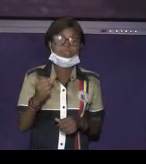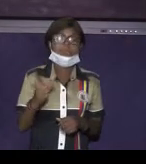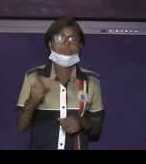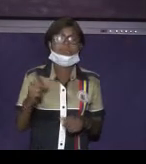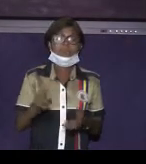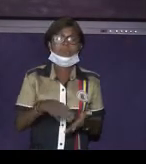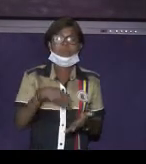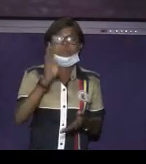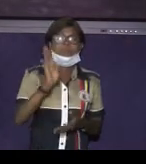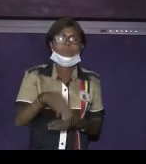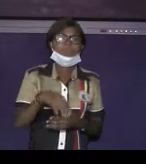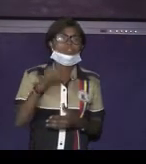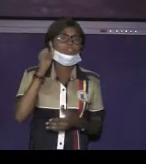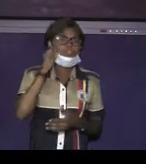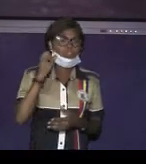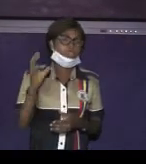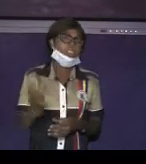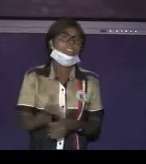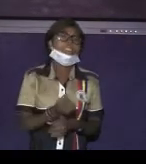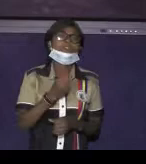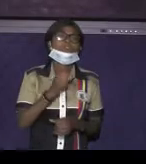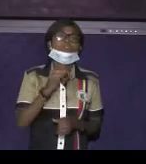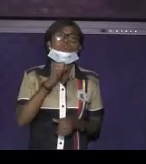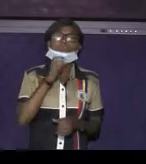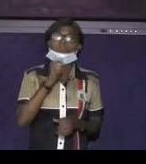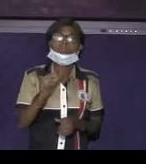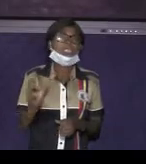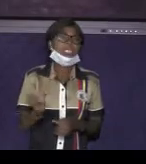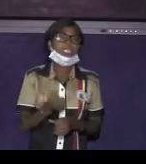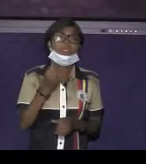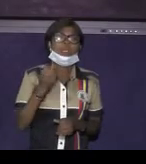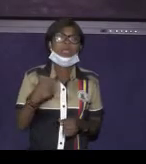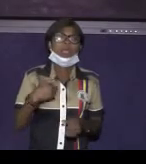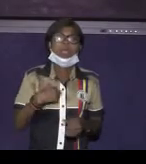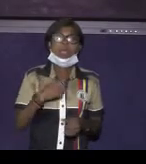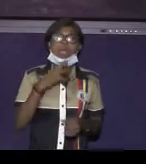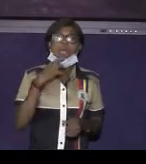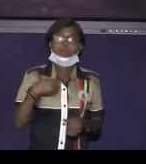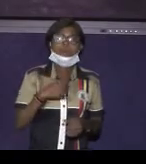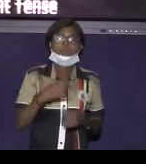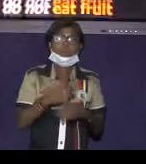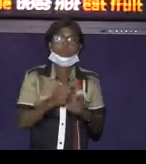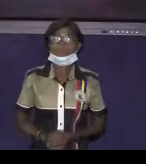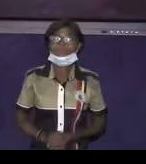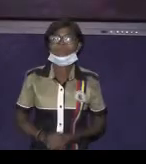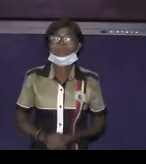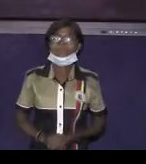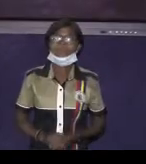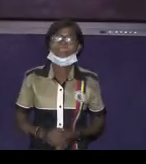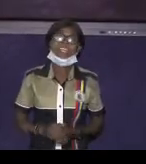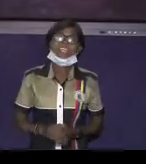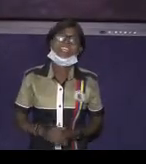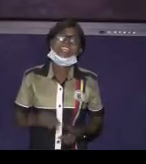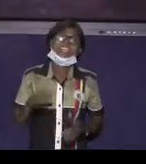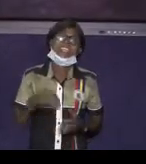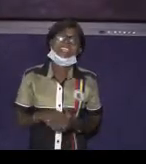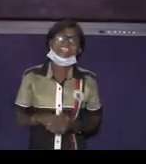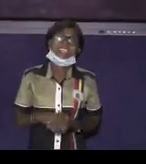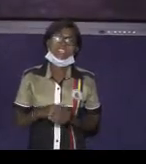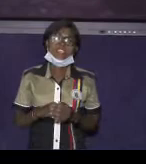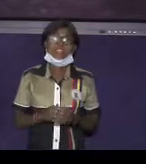painting. Should take, should not take. Are we together? In forming